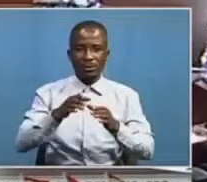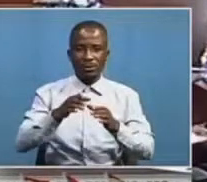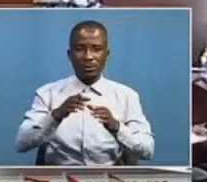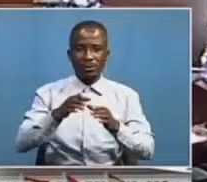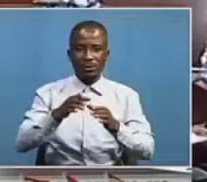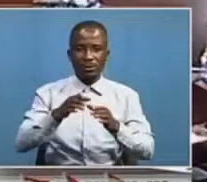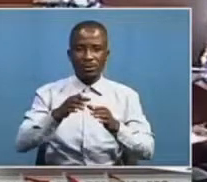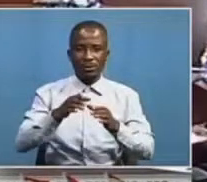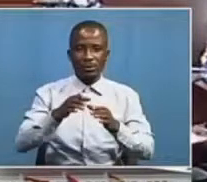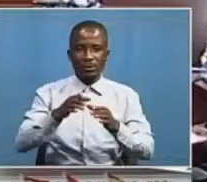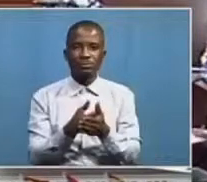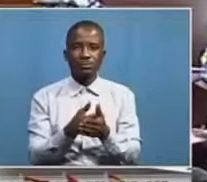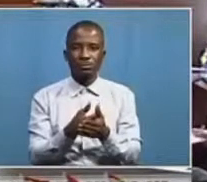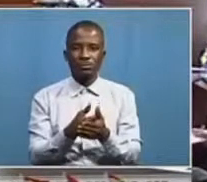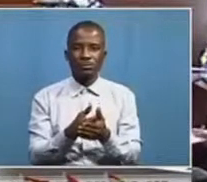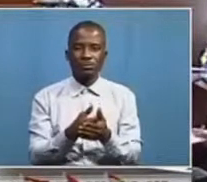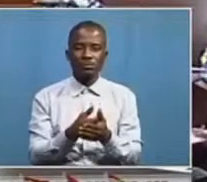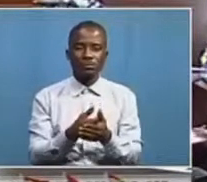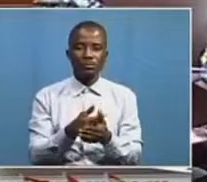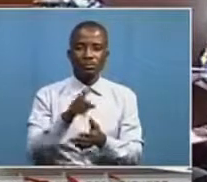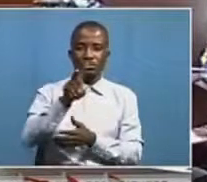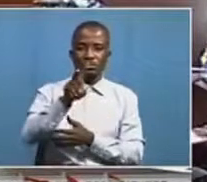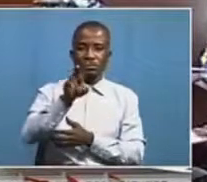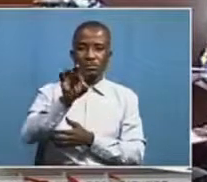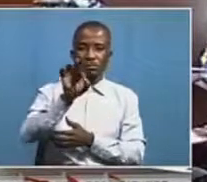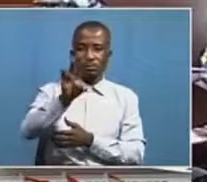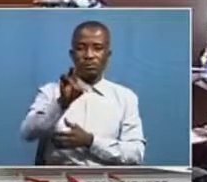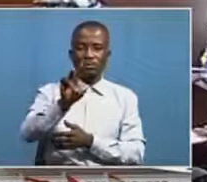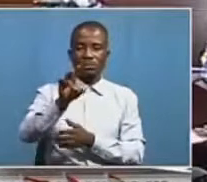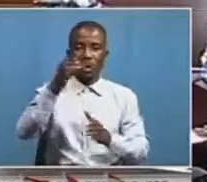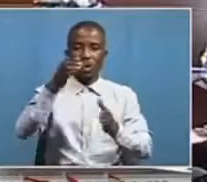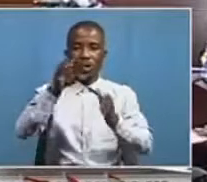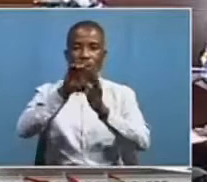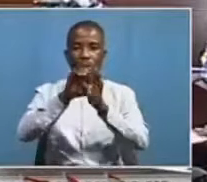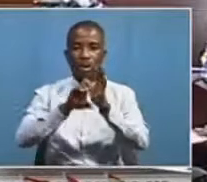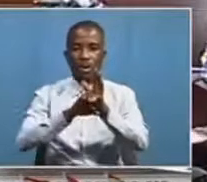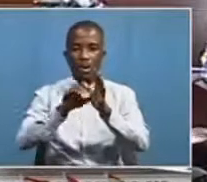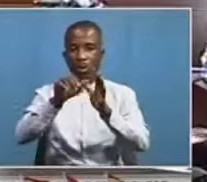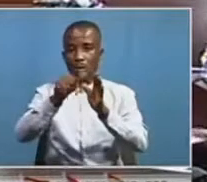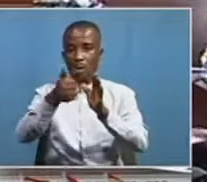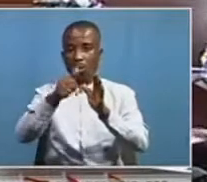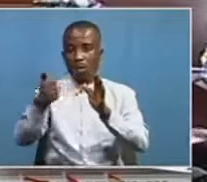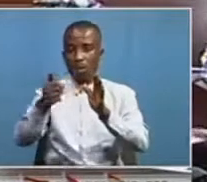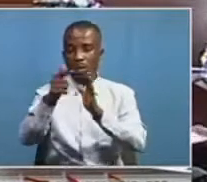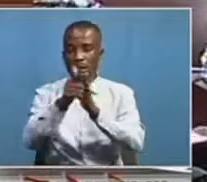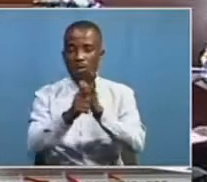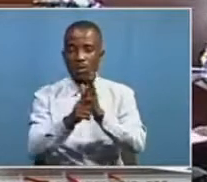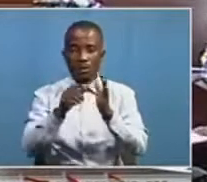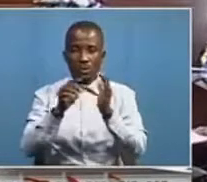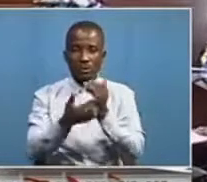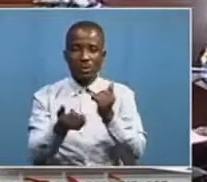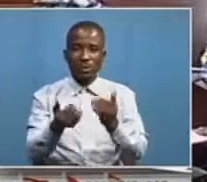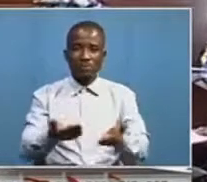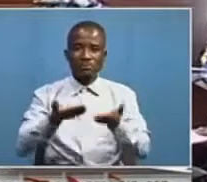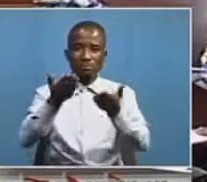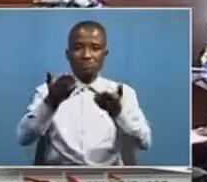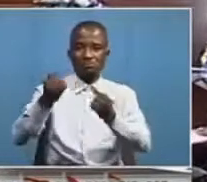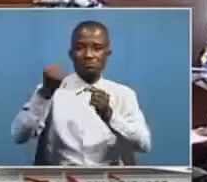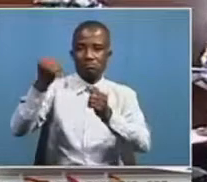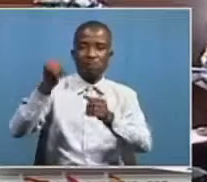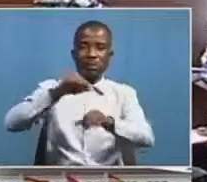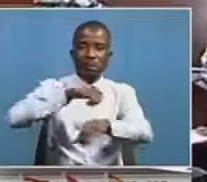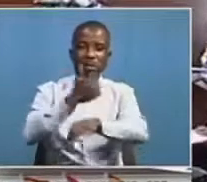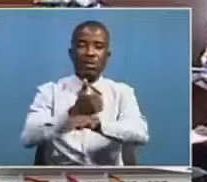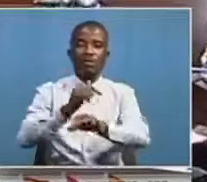that 297. In this Constitution and in any other law, where a power is given to a person or authority